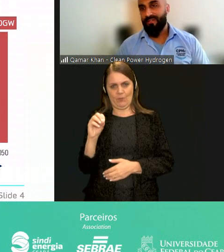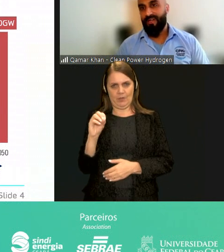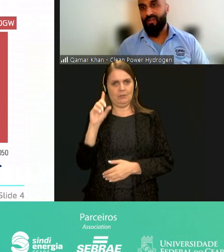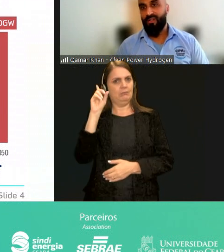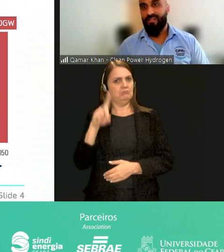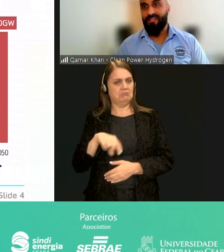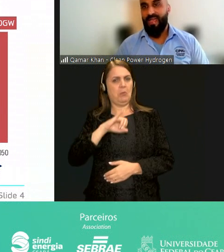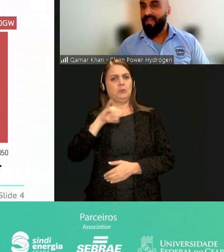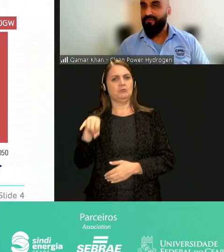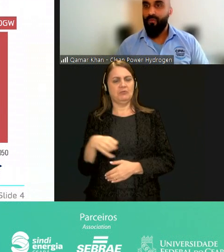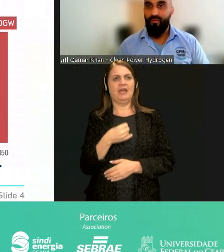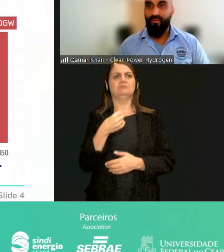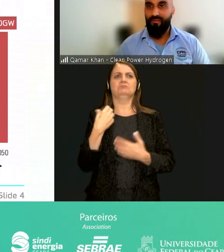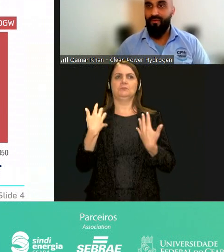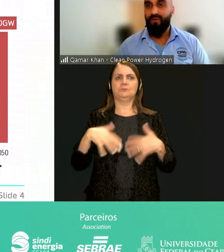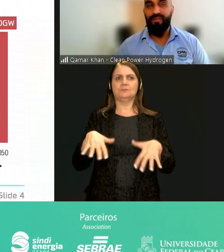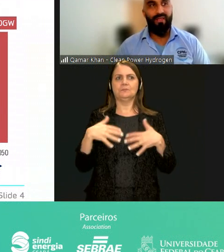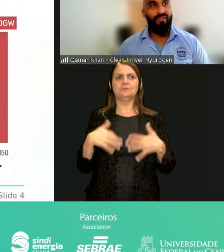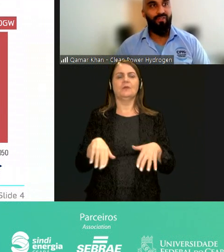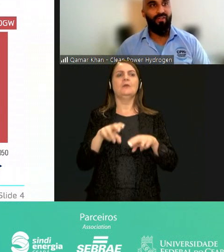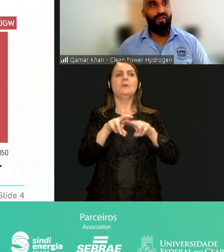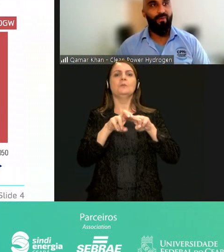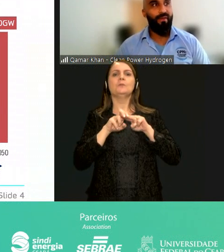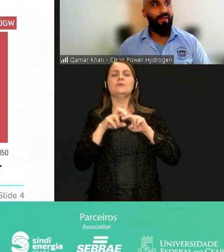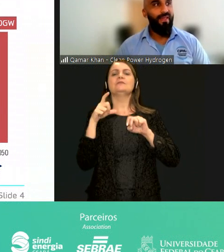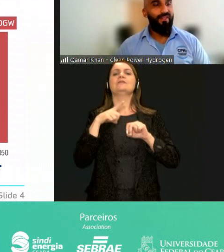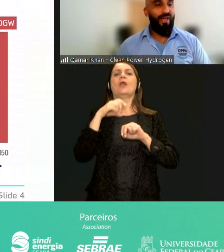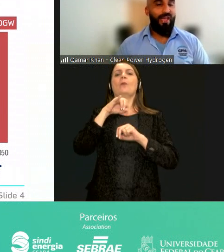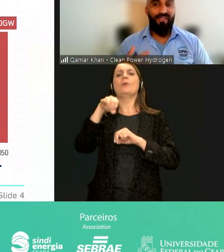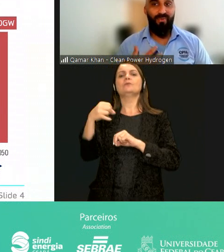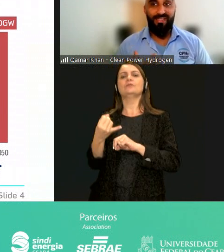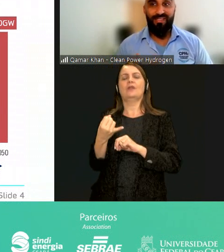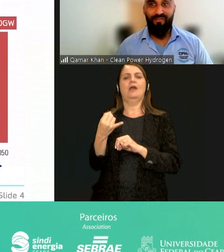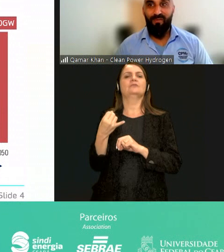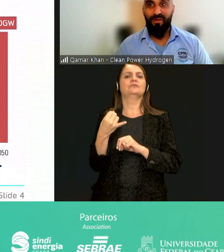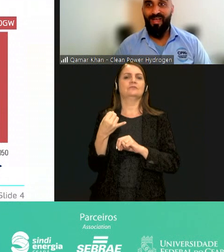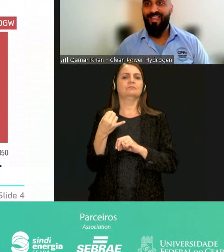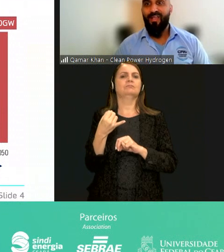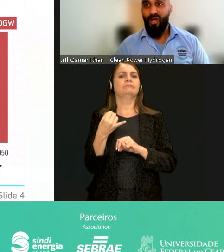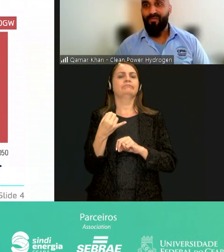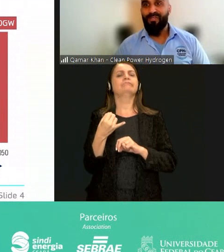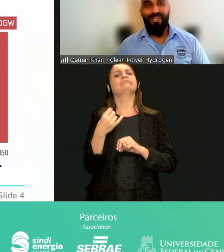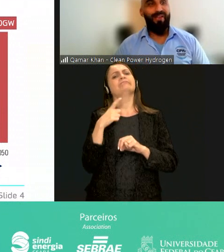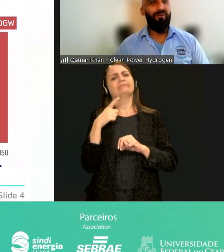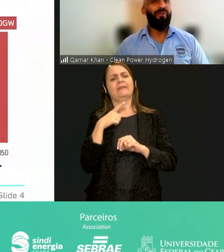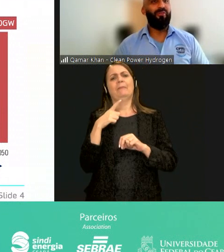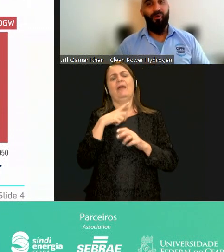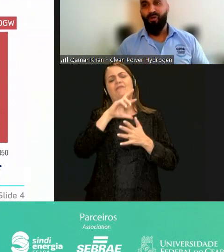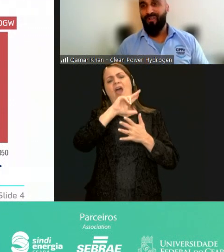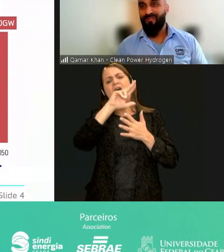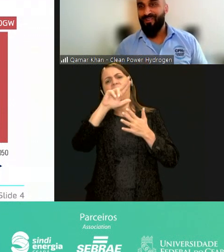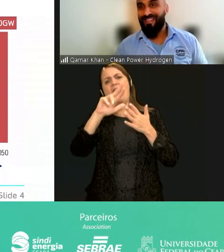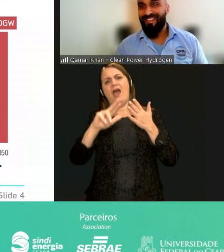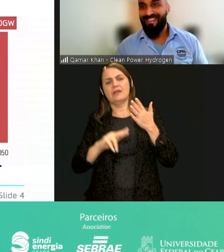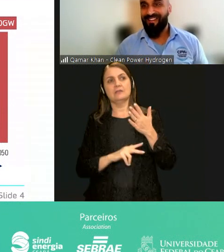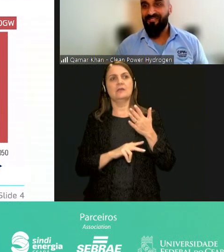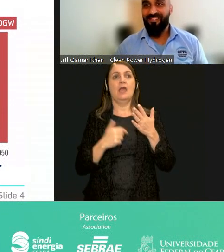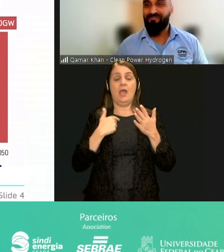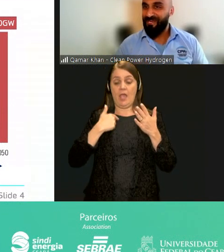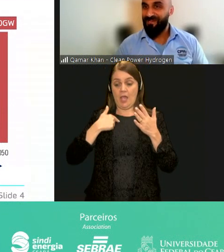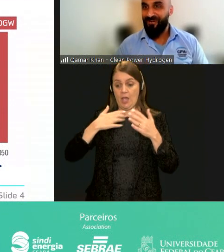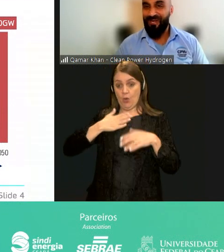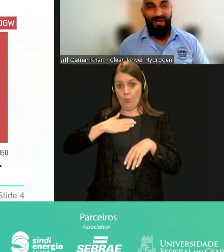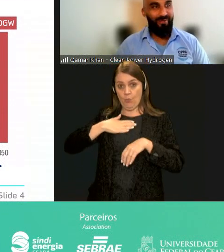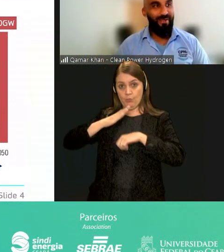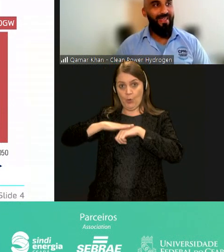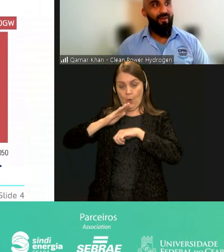all the technologies and everyone involved in the hydrogen economy. So as a business development guy, obviously I want whole 500 gigawatts, but